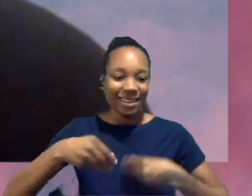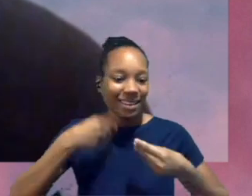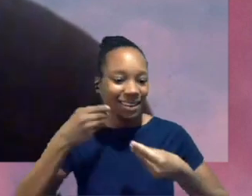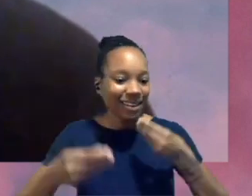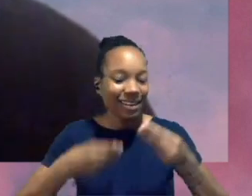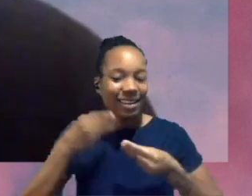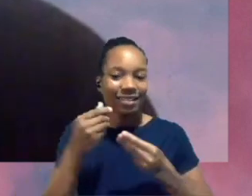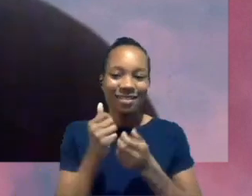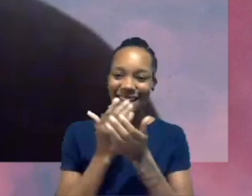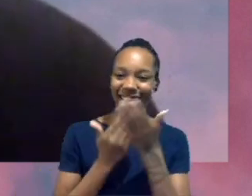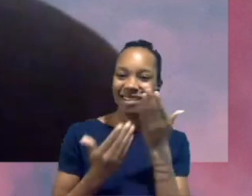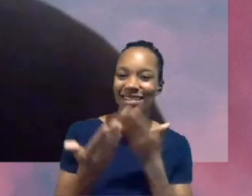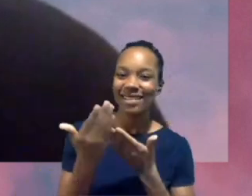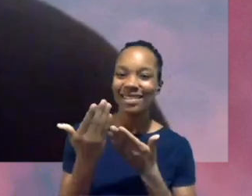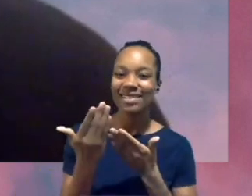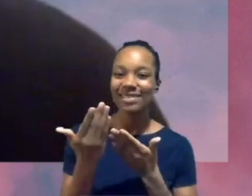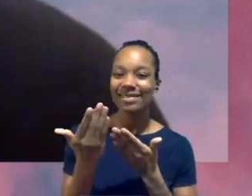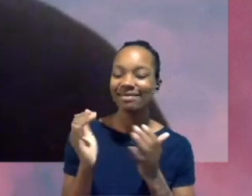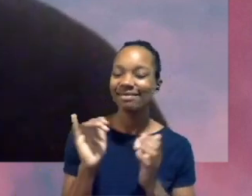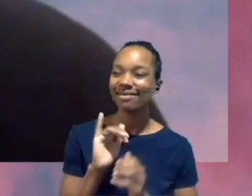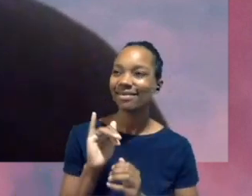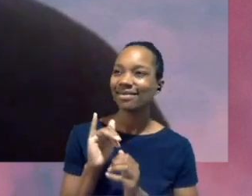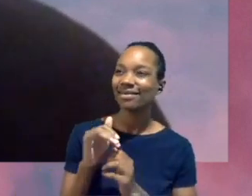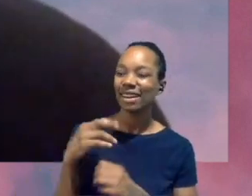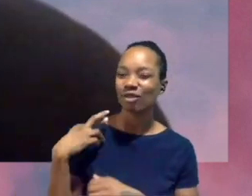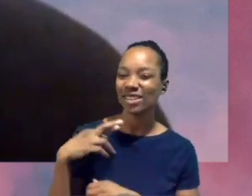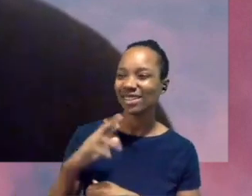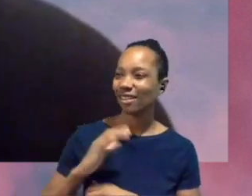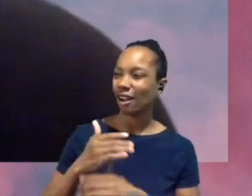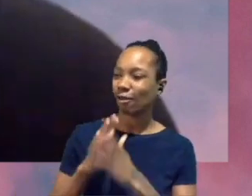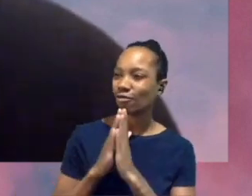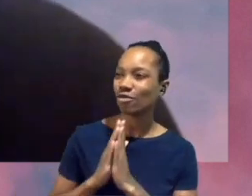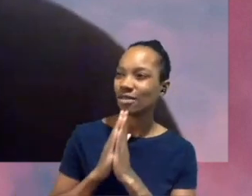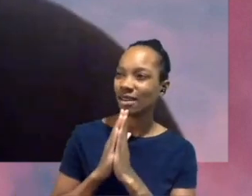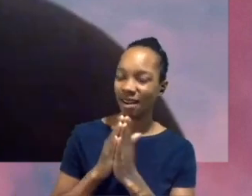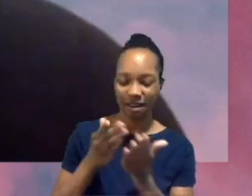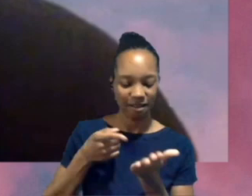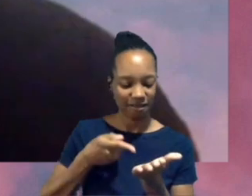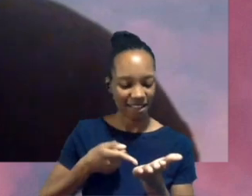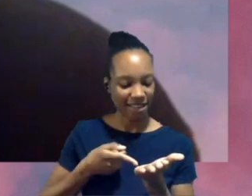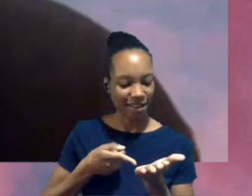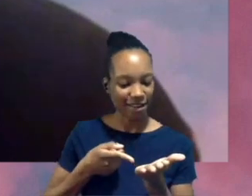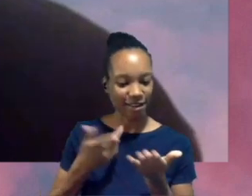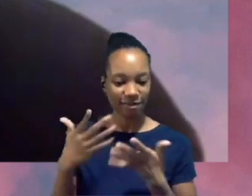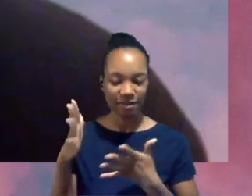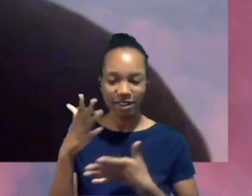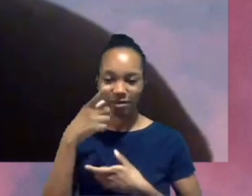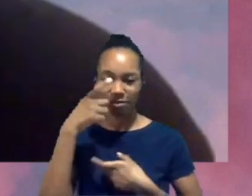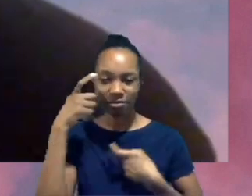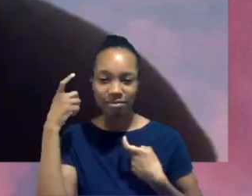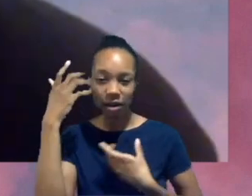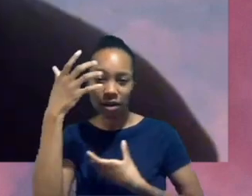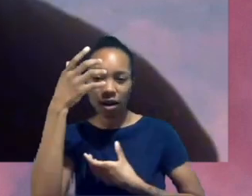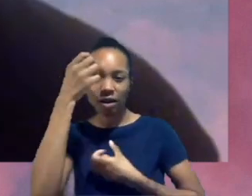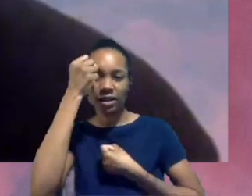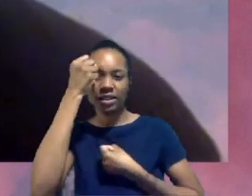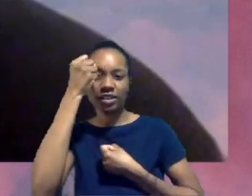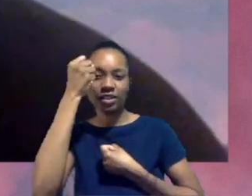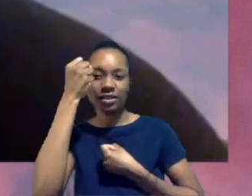heard. And after three waves of colonization, we have finally been heard.